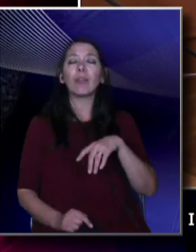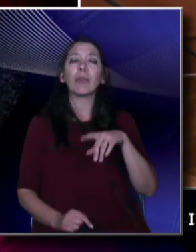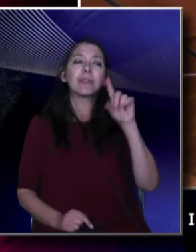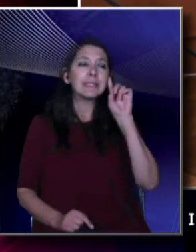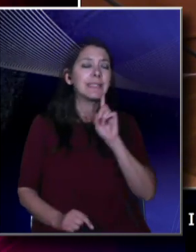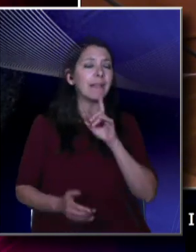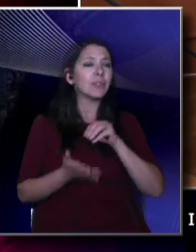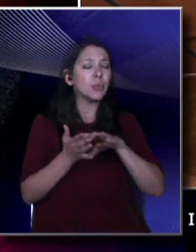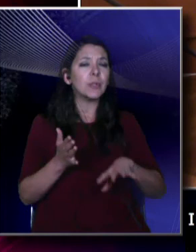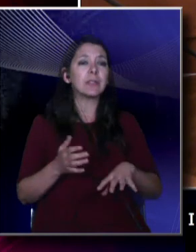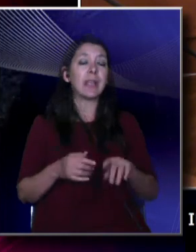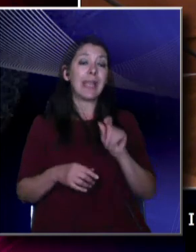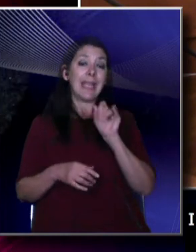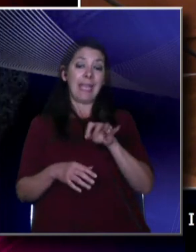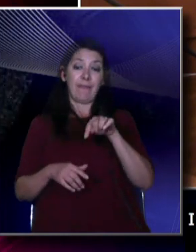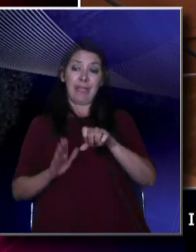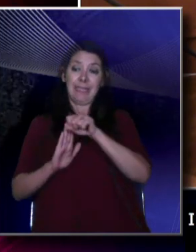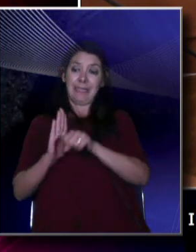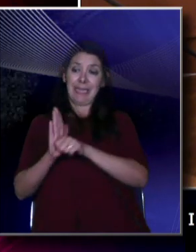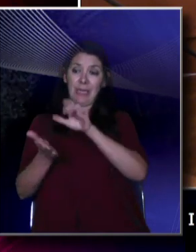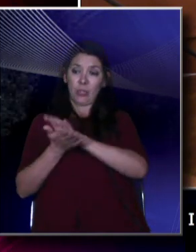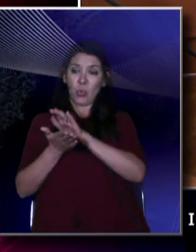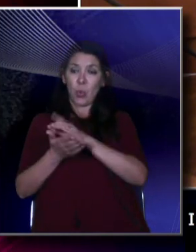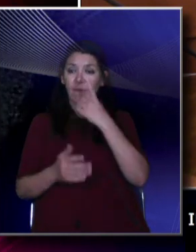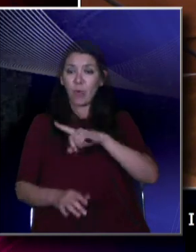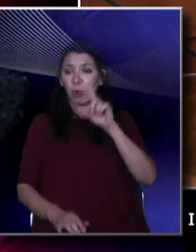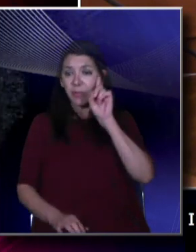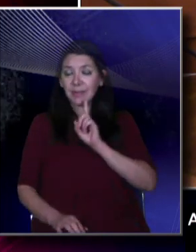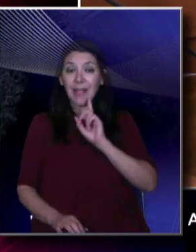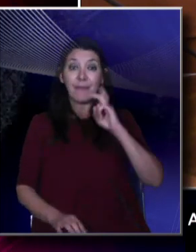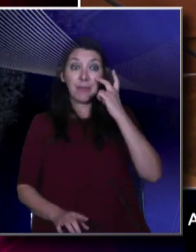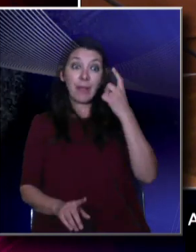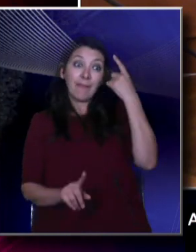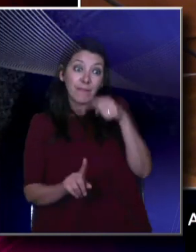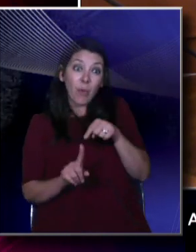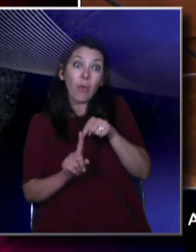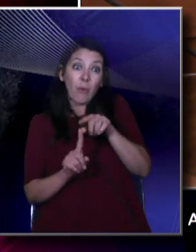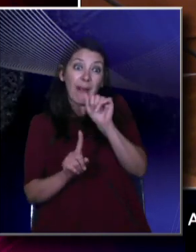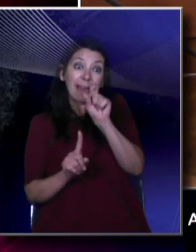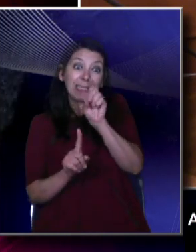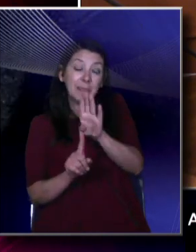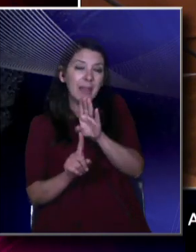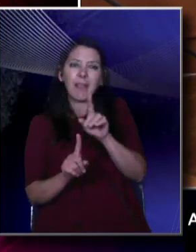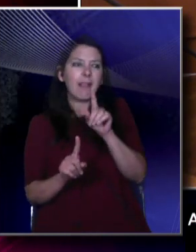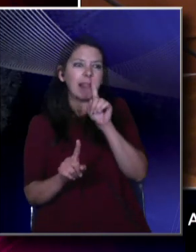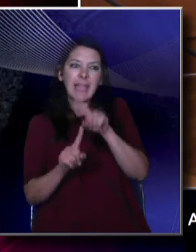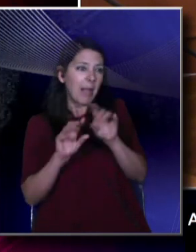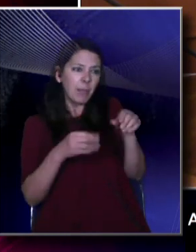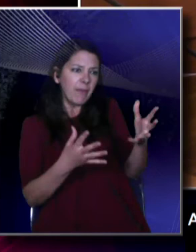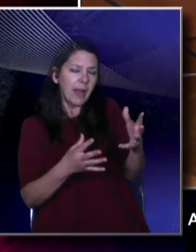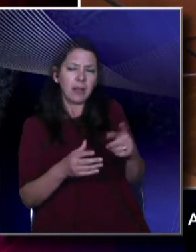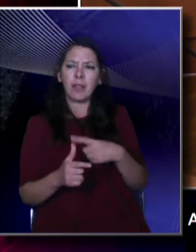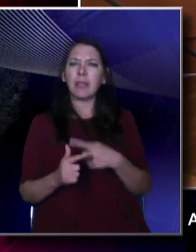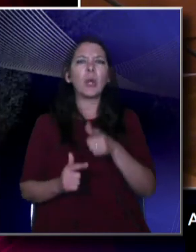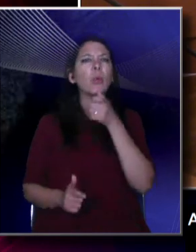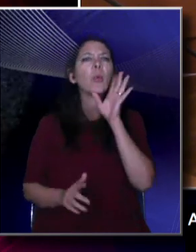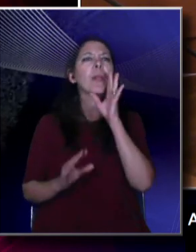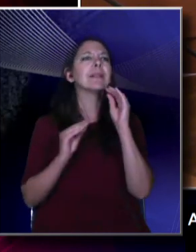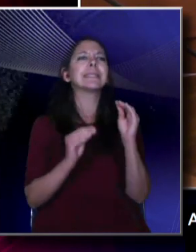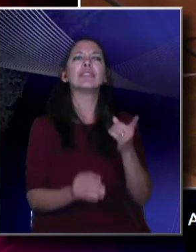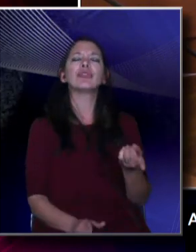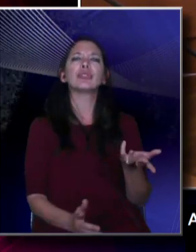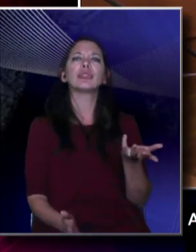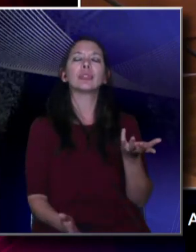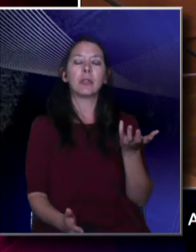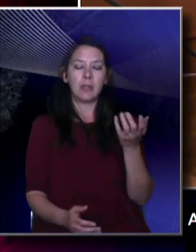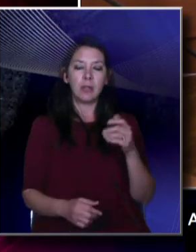If the state school for the deaf and the blind students doesn't provide this, who does?